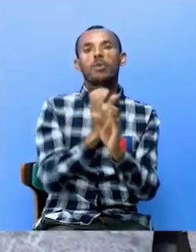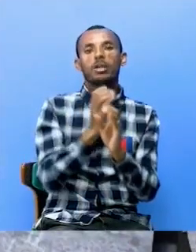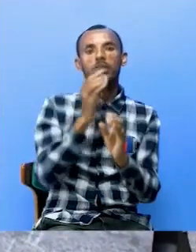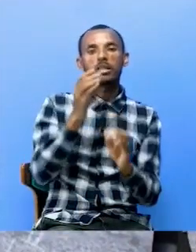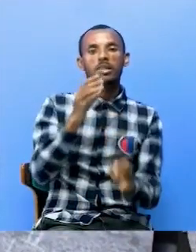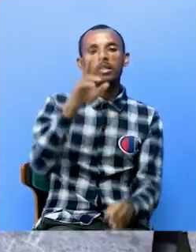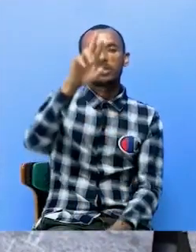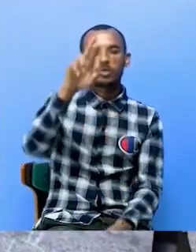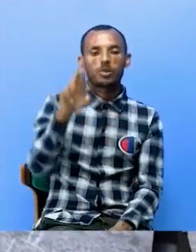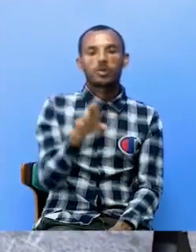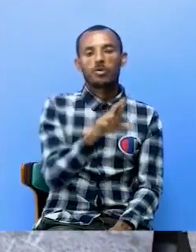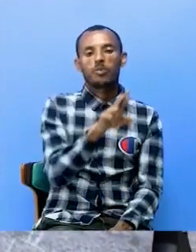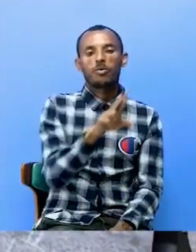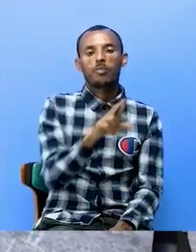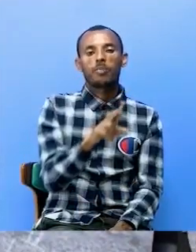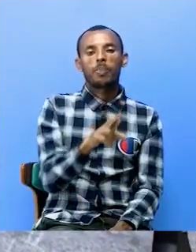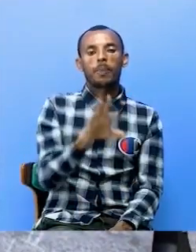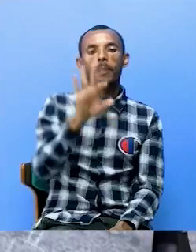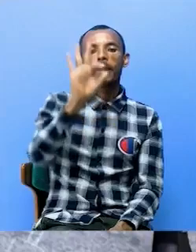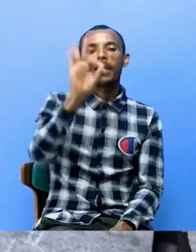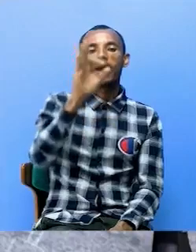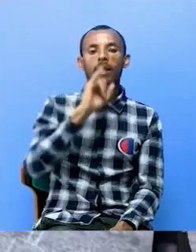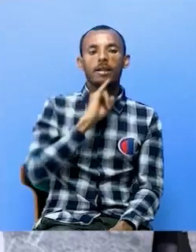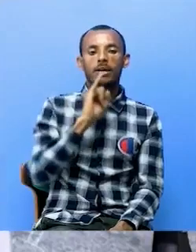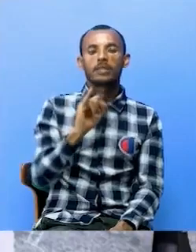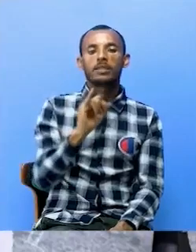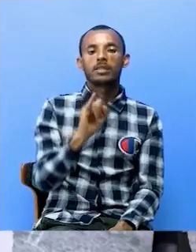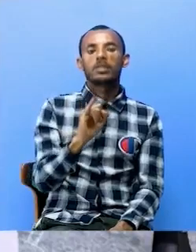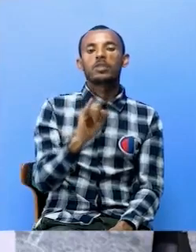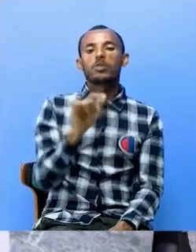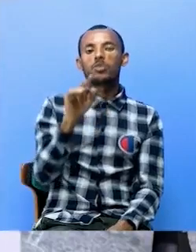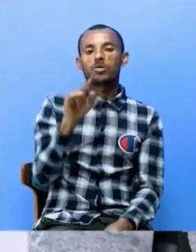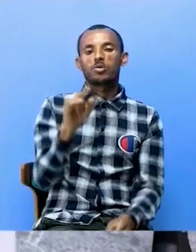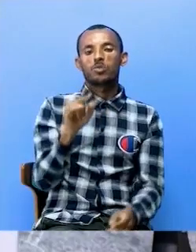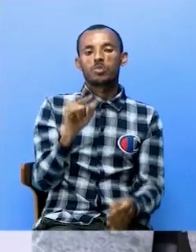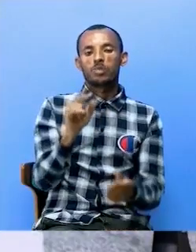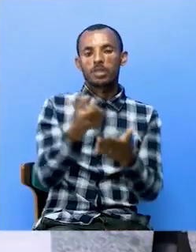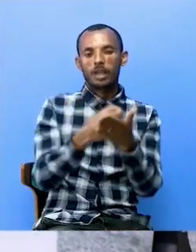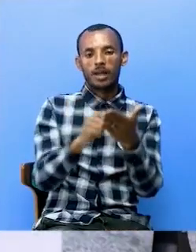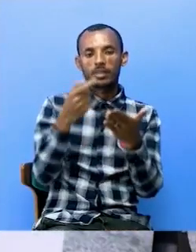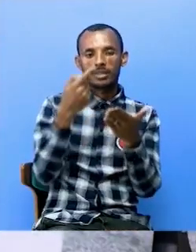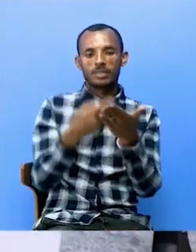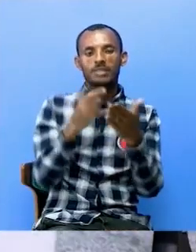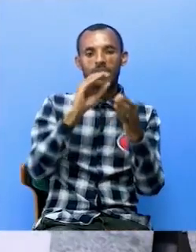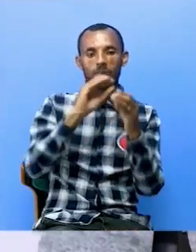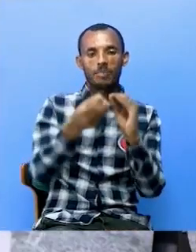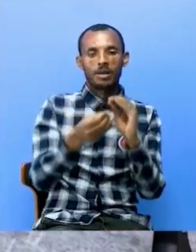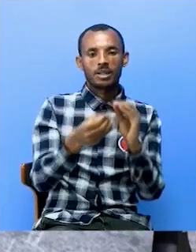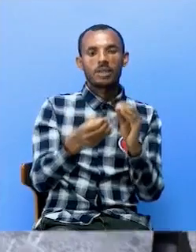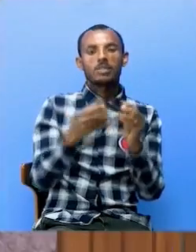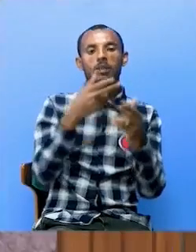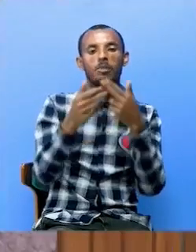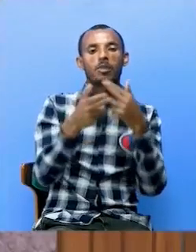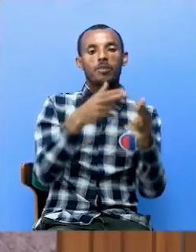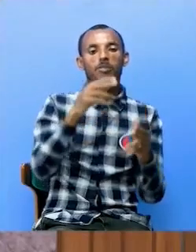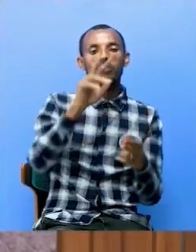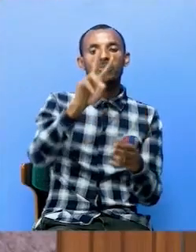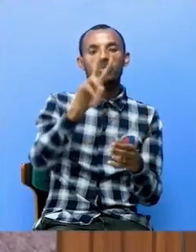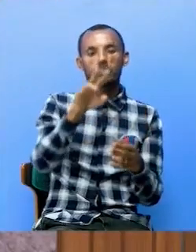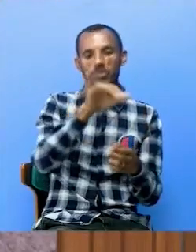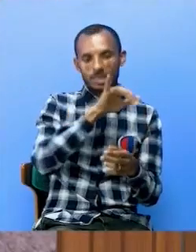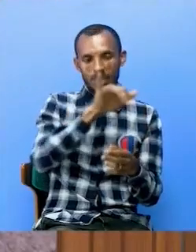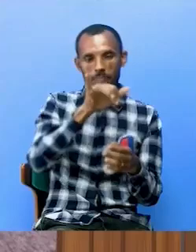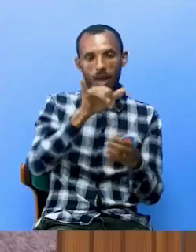root of 9 is you need to rewrite this number as a product of two